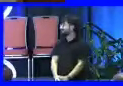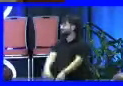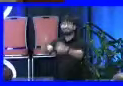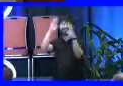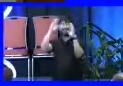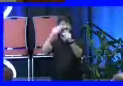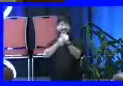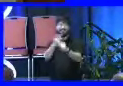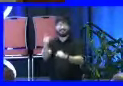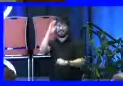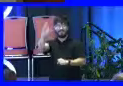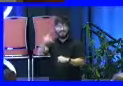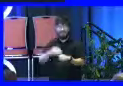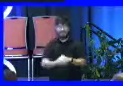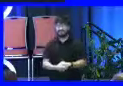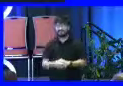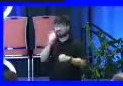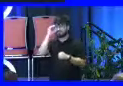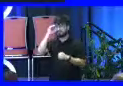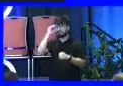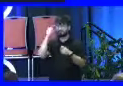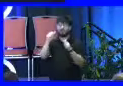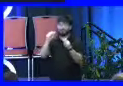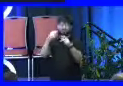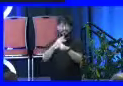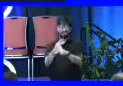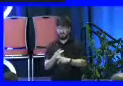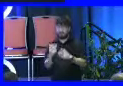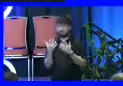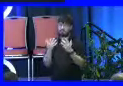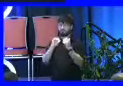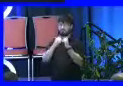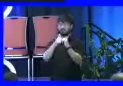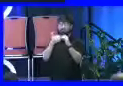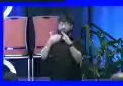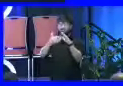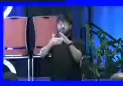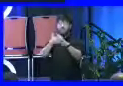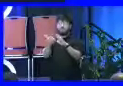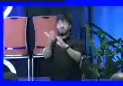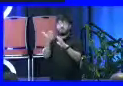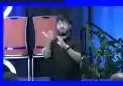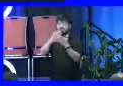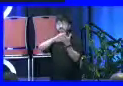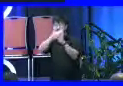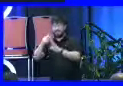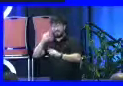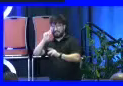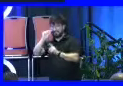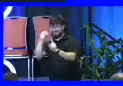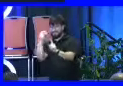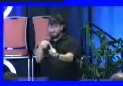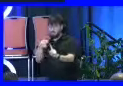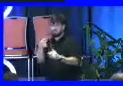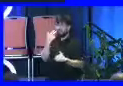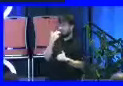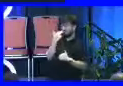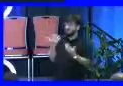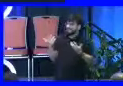Hi, everyone. I've been trying to figure out a way to make operationalizing a data goal sound fun.